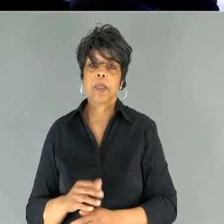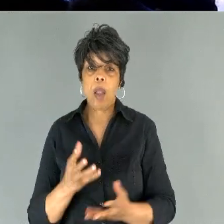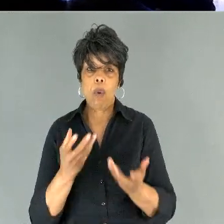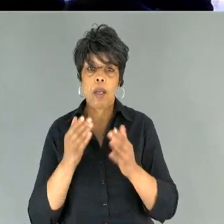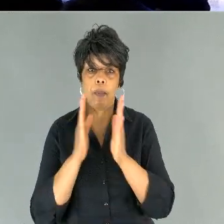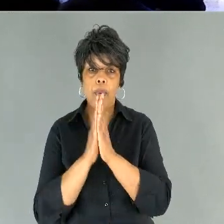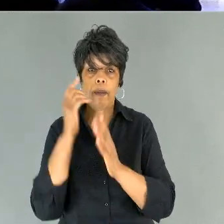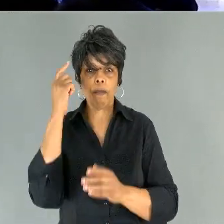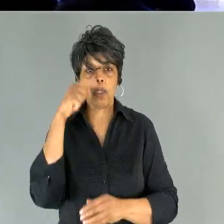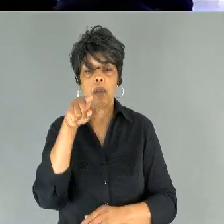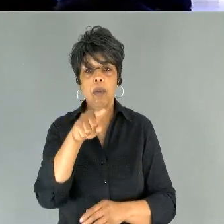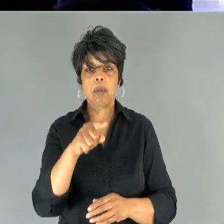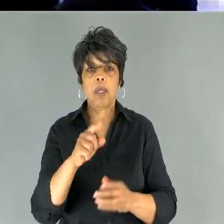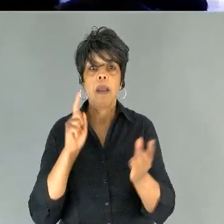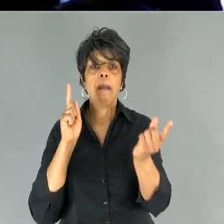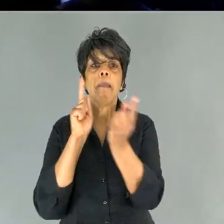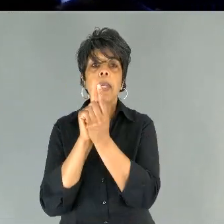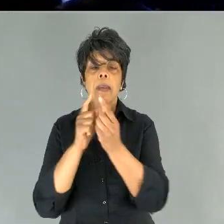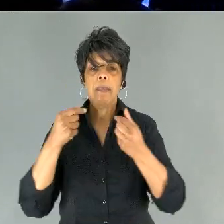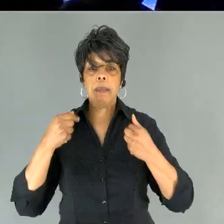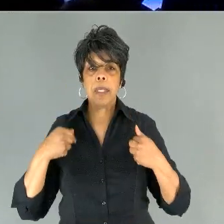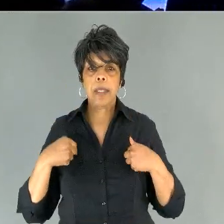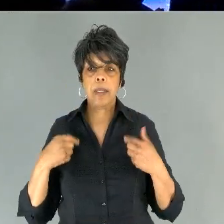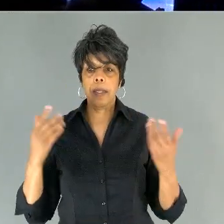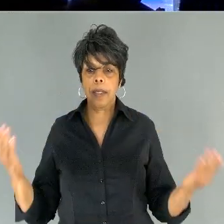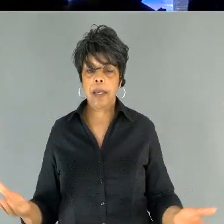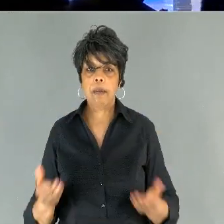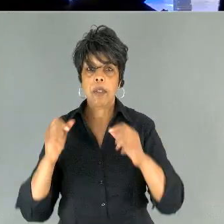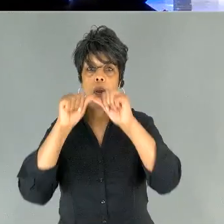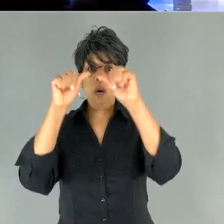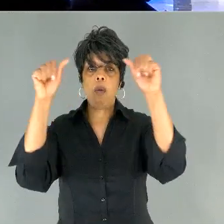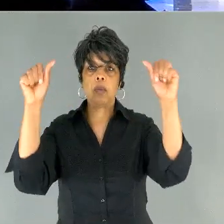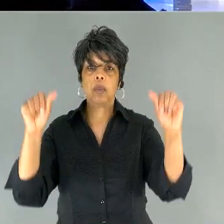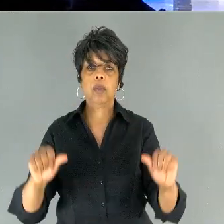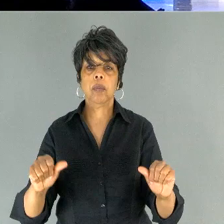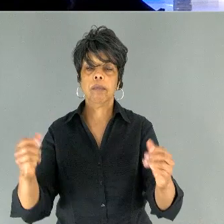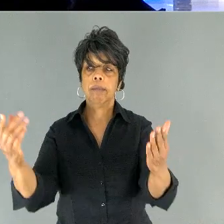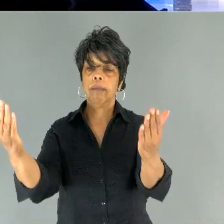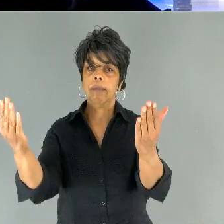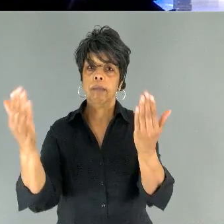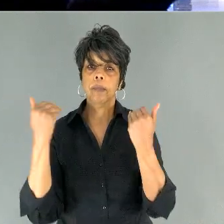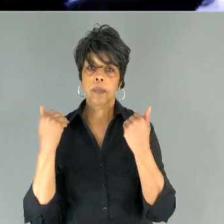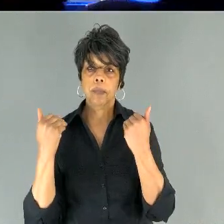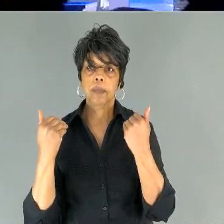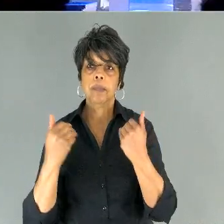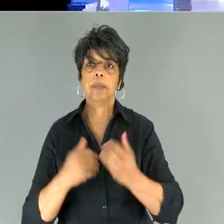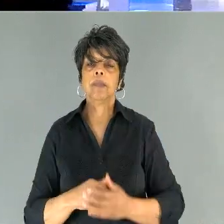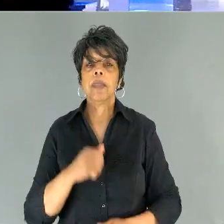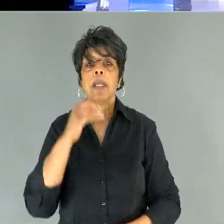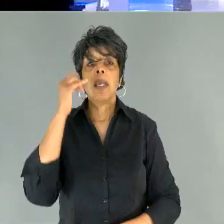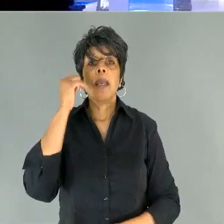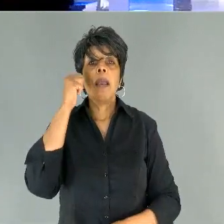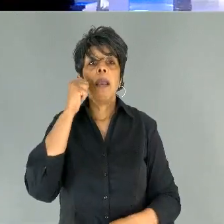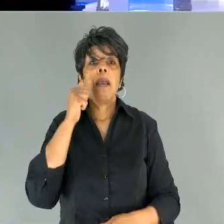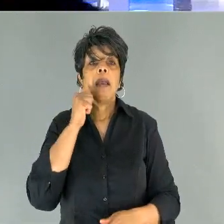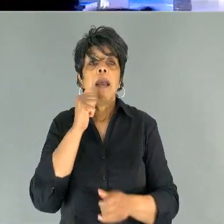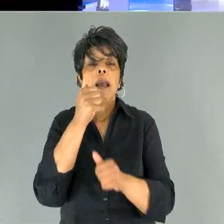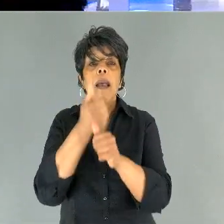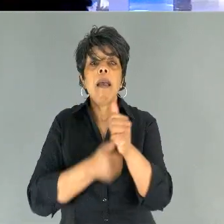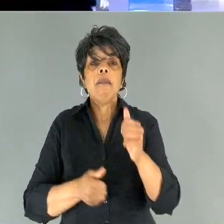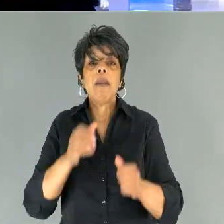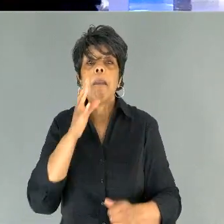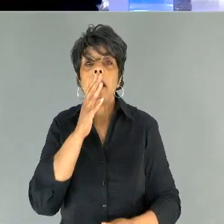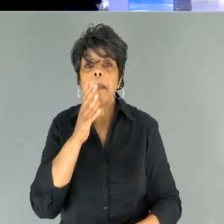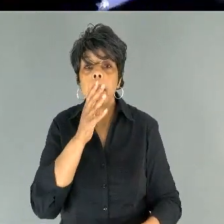at this altar. Every mother, every grandmother, you're believing God for